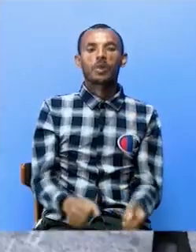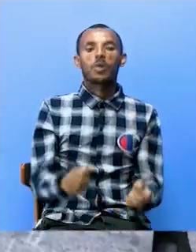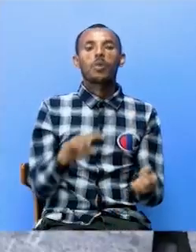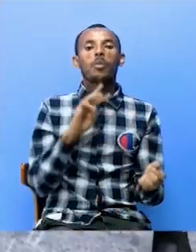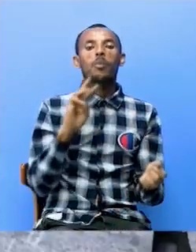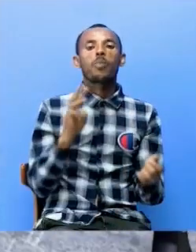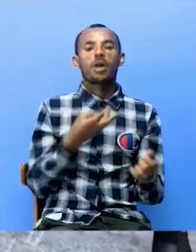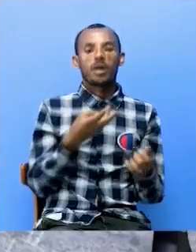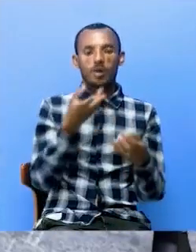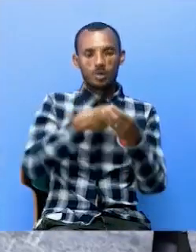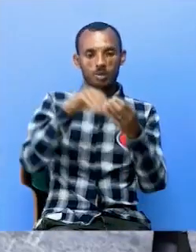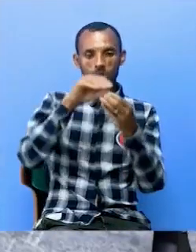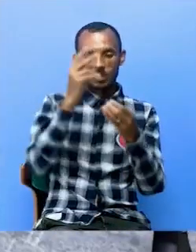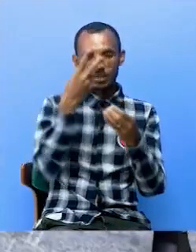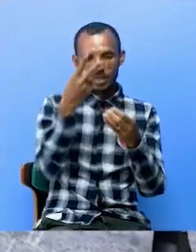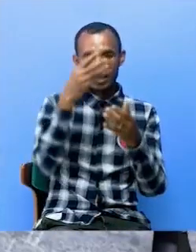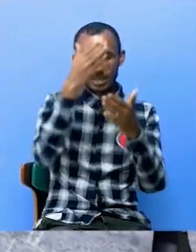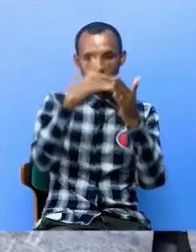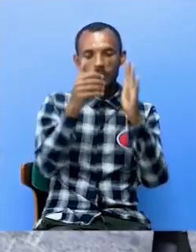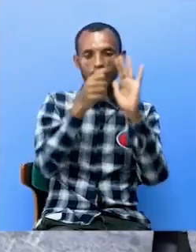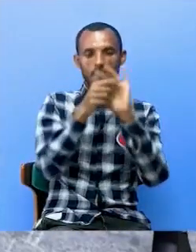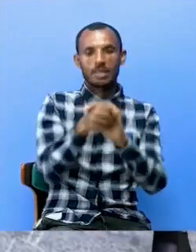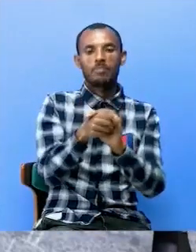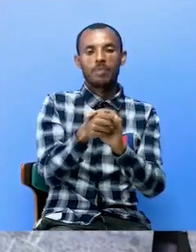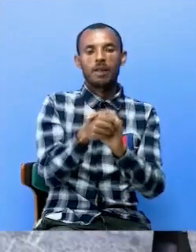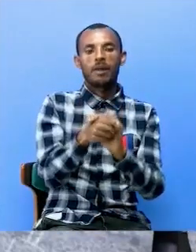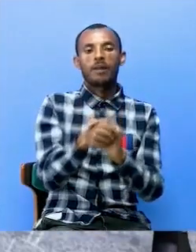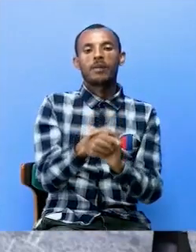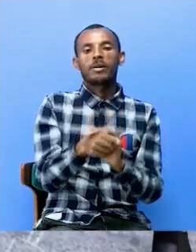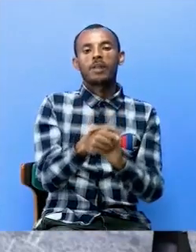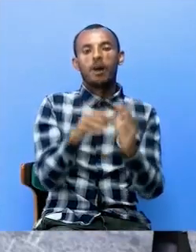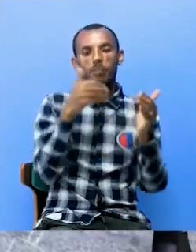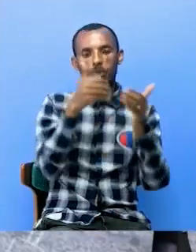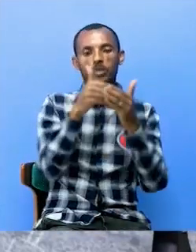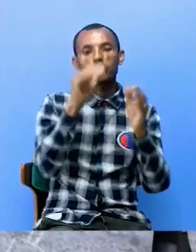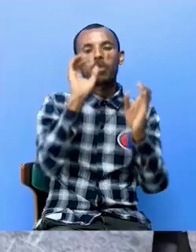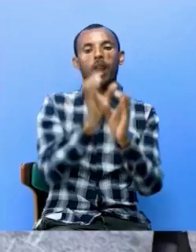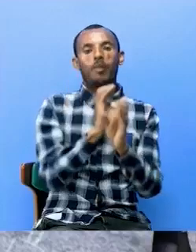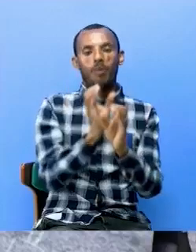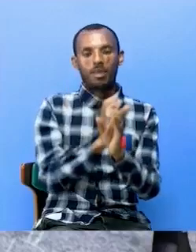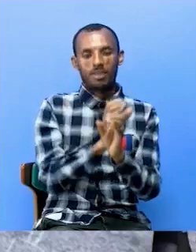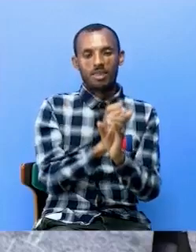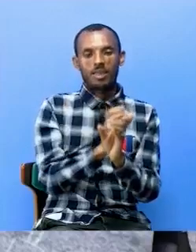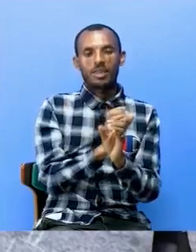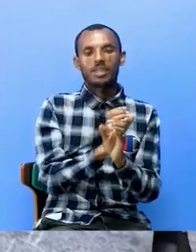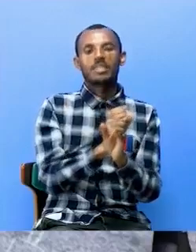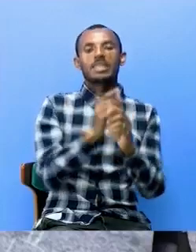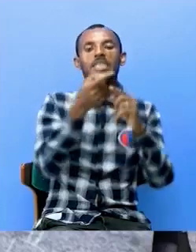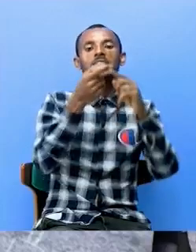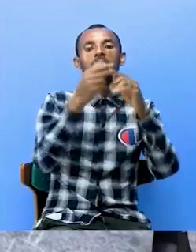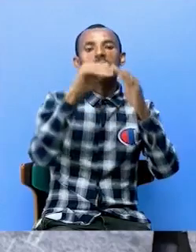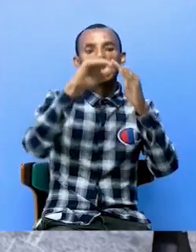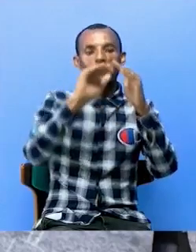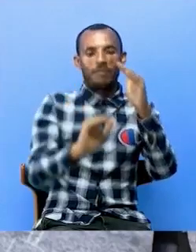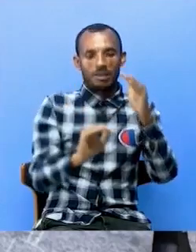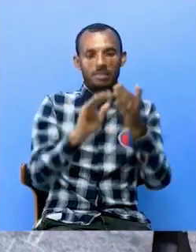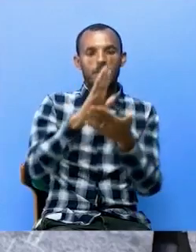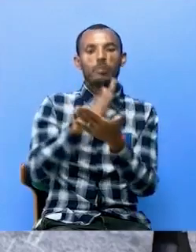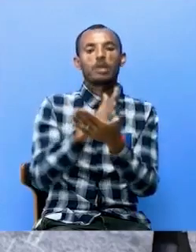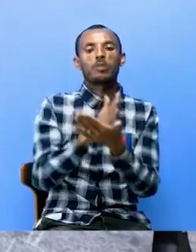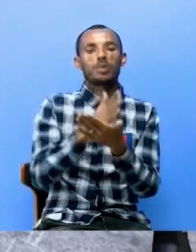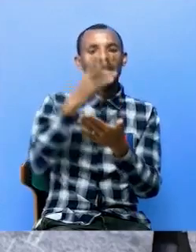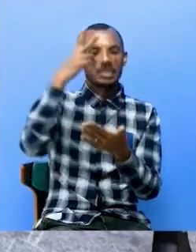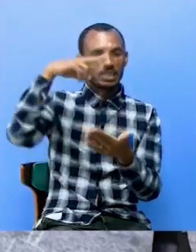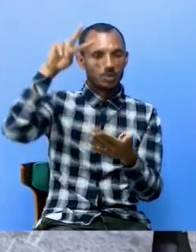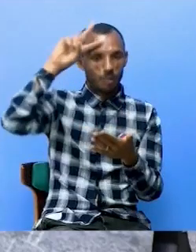also seen some examples and some tricky approach to calculate the difference between the